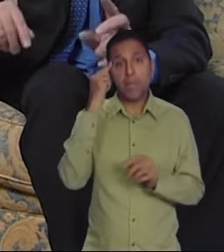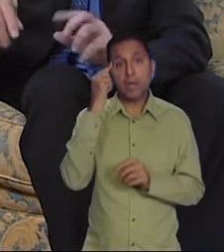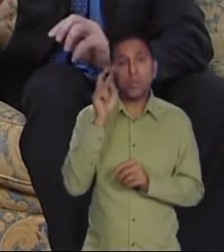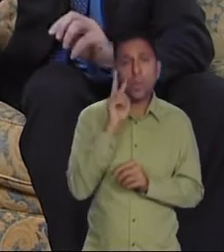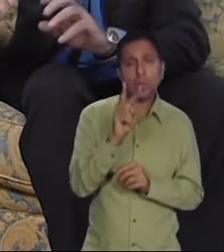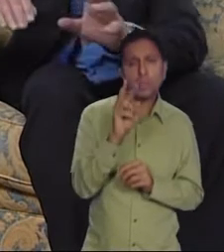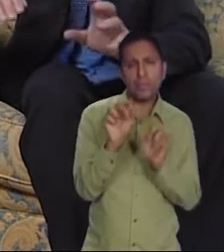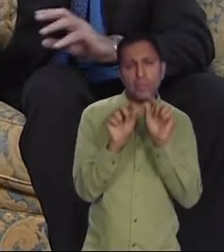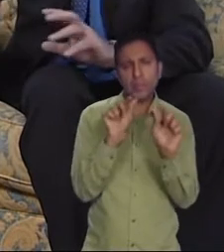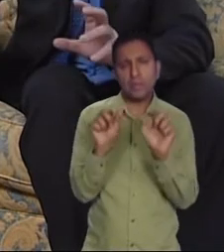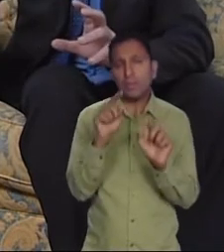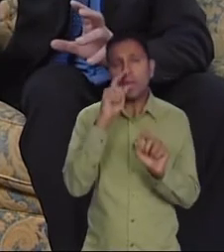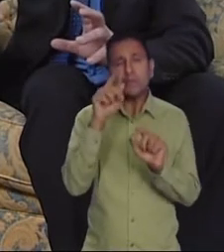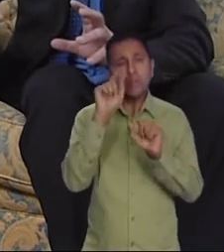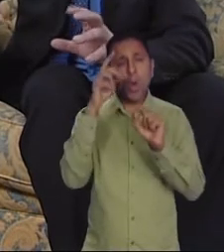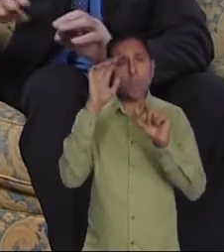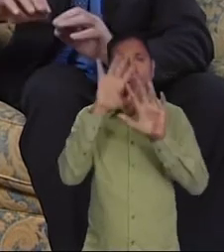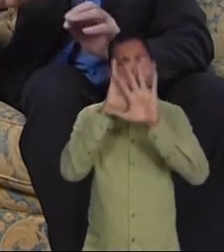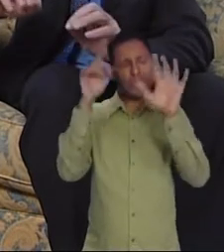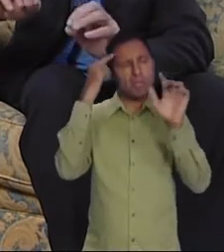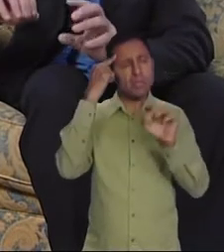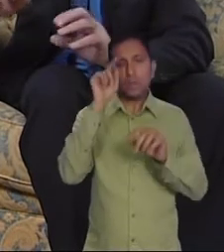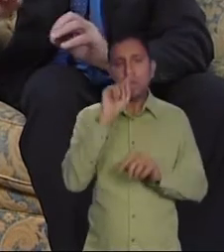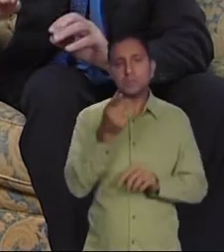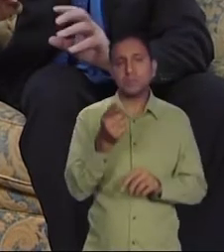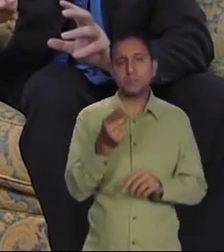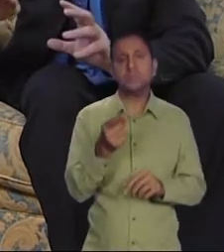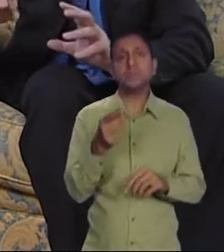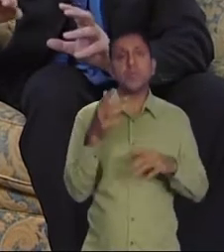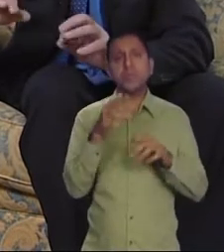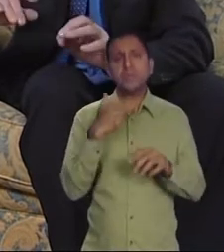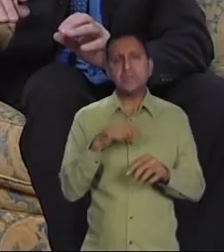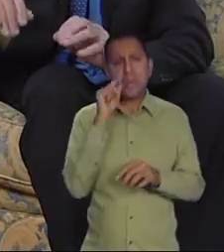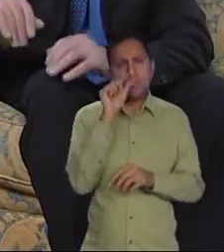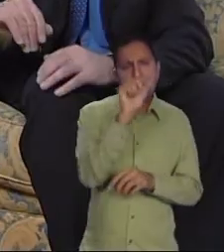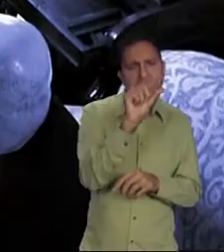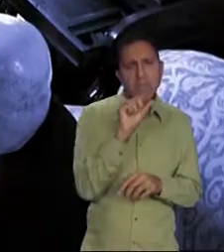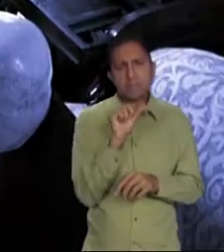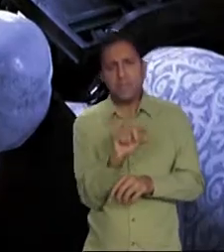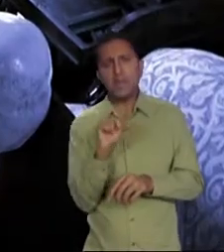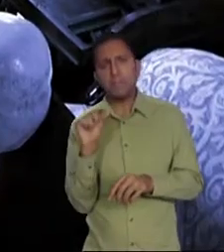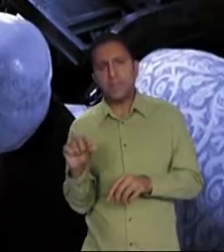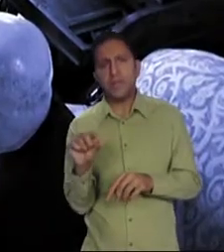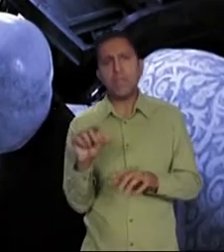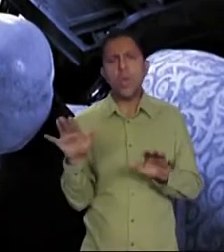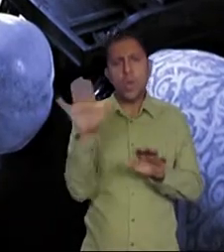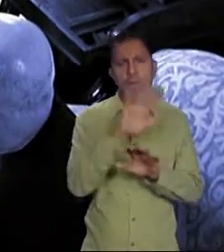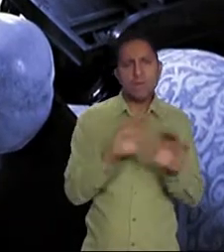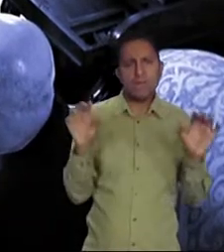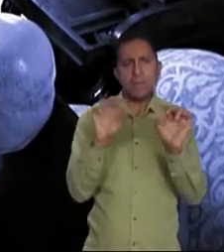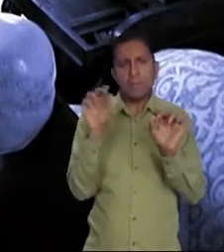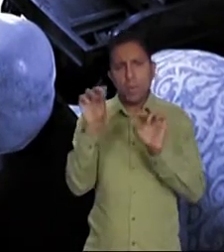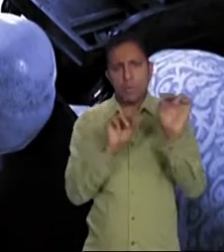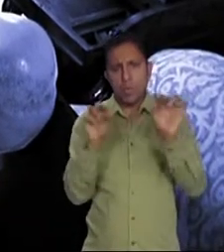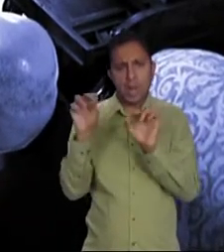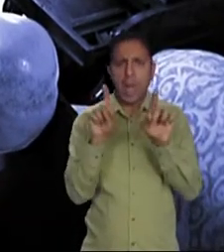picture. You can see little bits of it all over the place, and you're filling in, if you like, those pieces of the jigsaw. So how do you become a